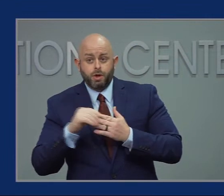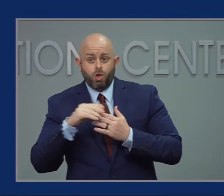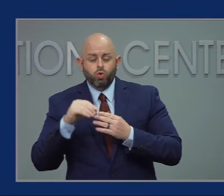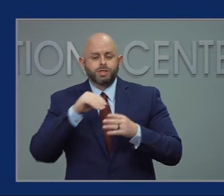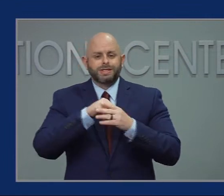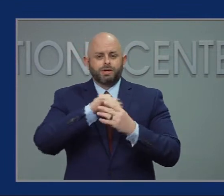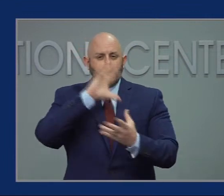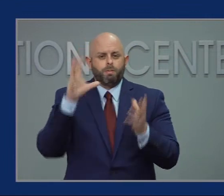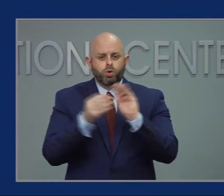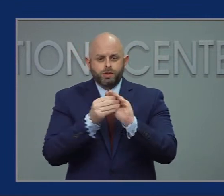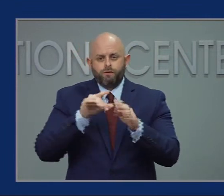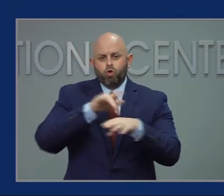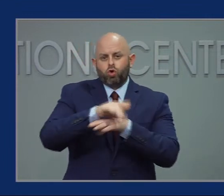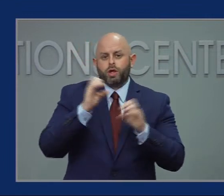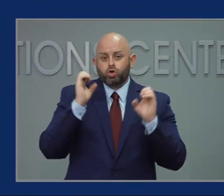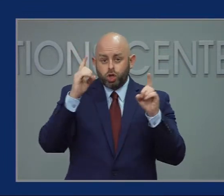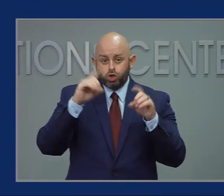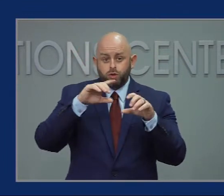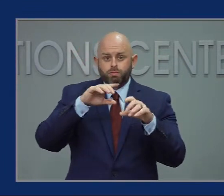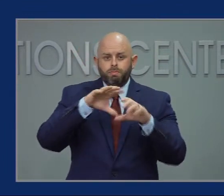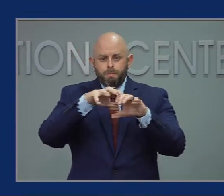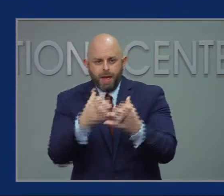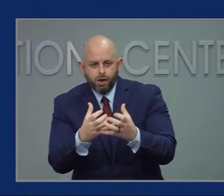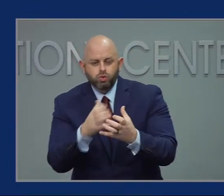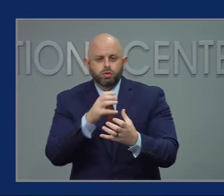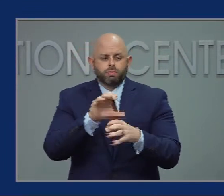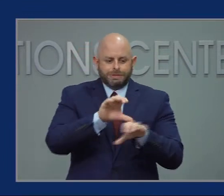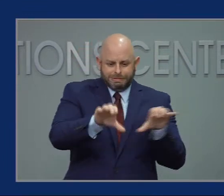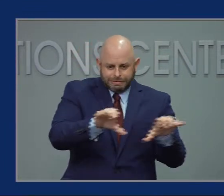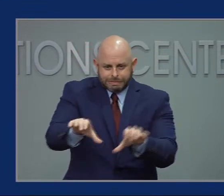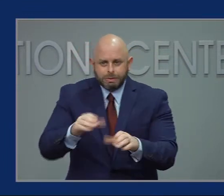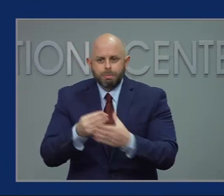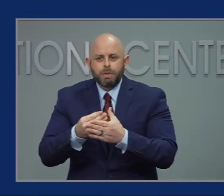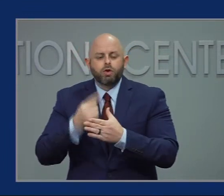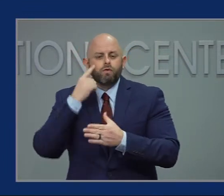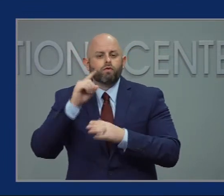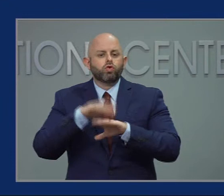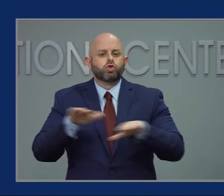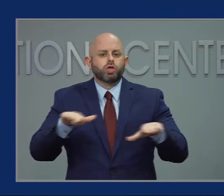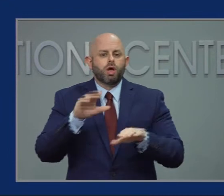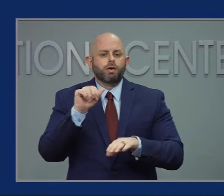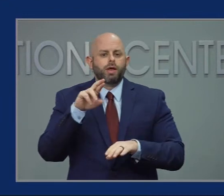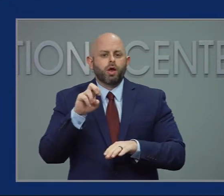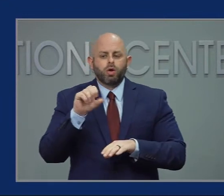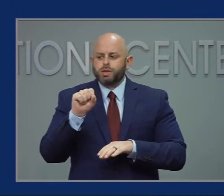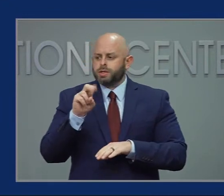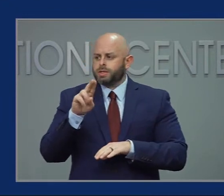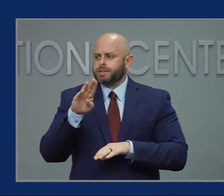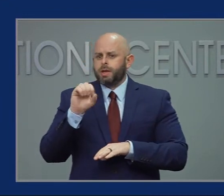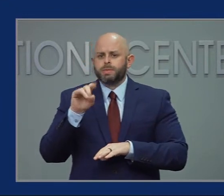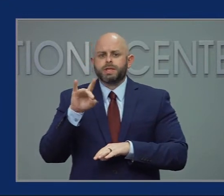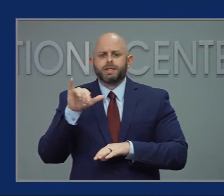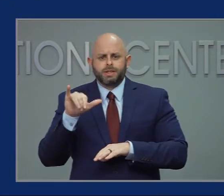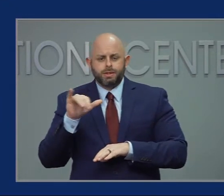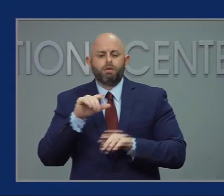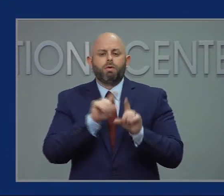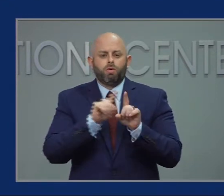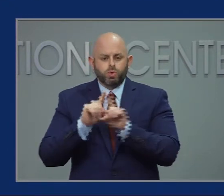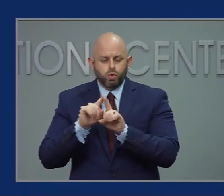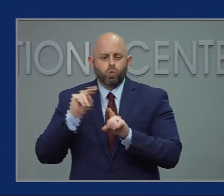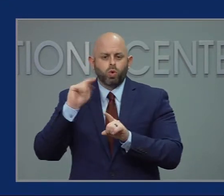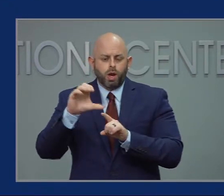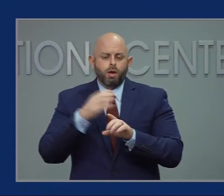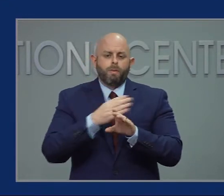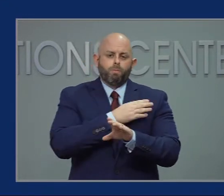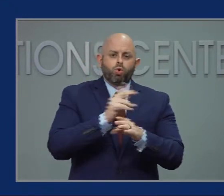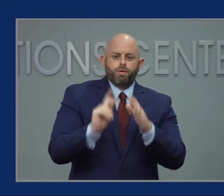education package, which includes more monies for child care subsidies, as well as North Carolina pre-K